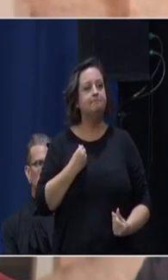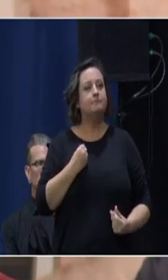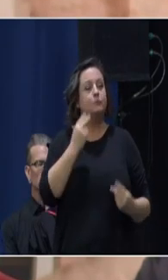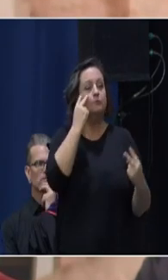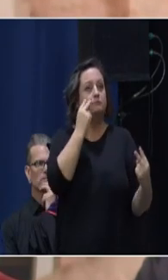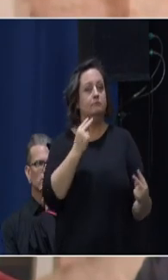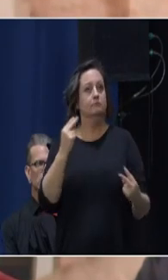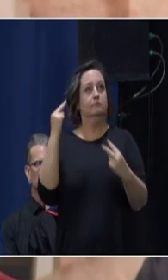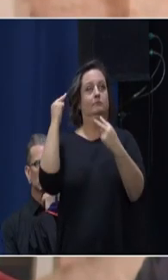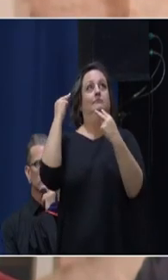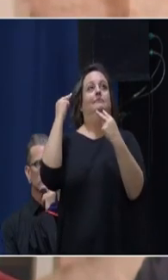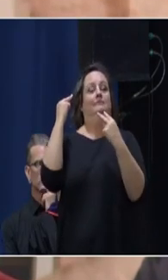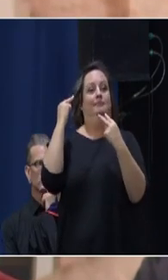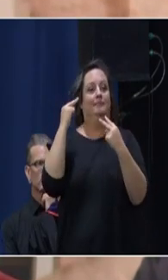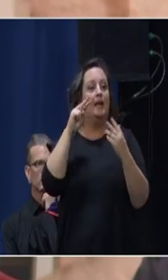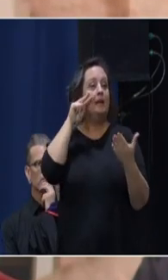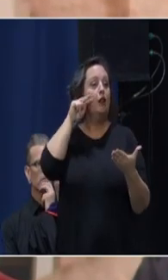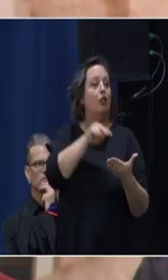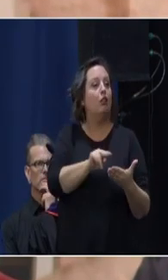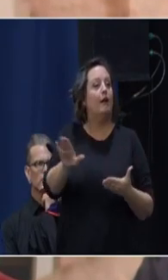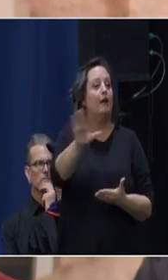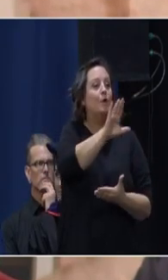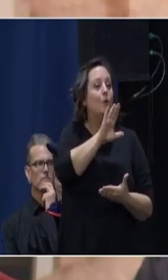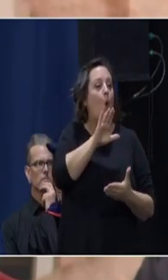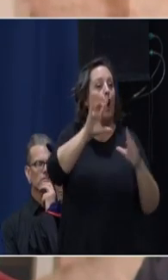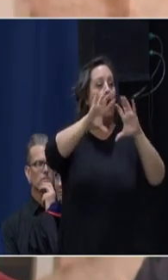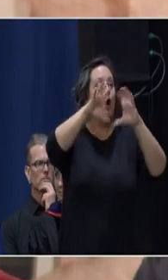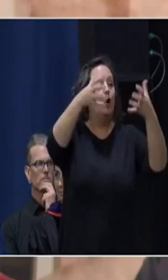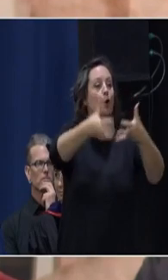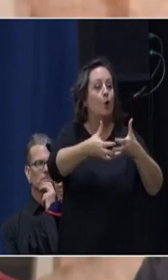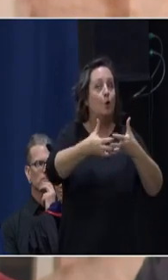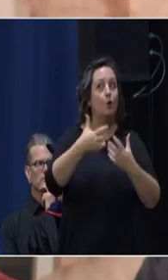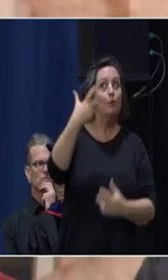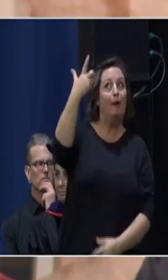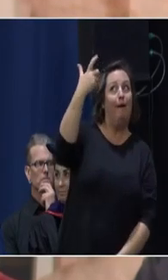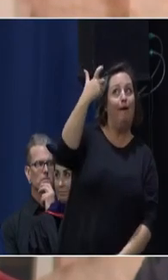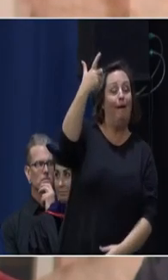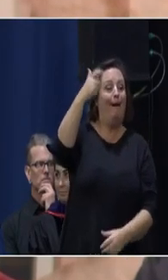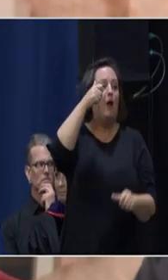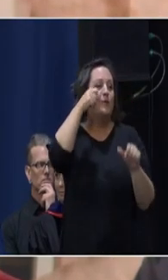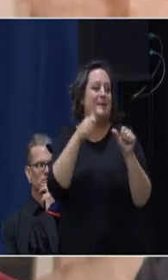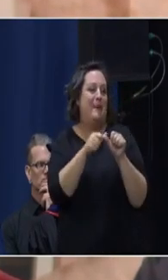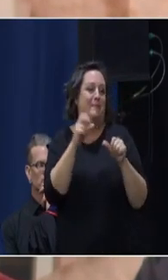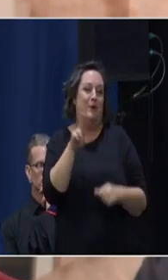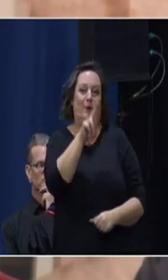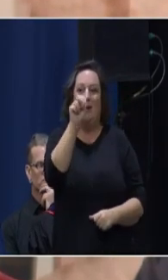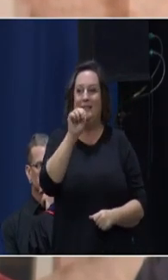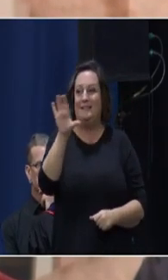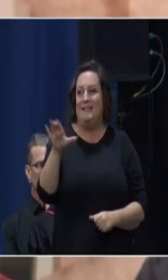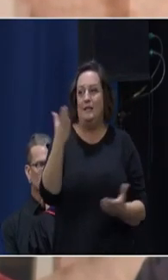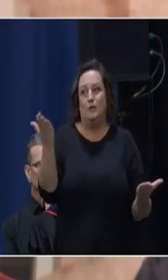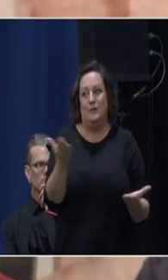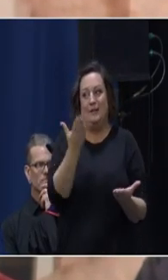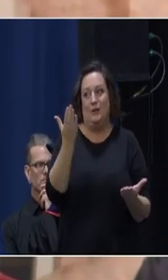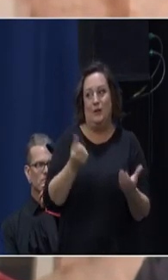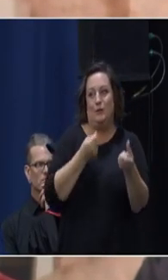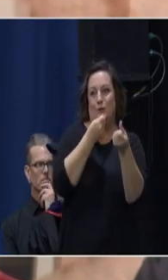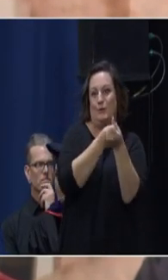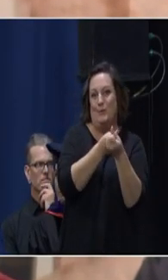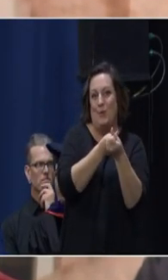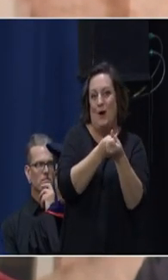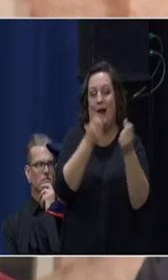graduation group selfie and know that UNC will always be here to help you and to celebrate your